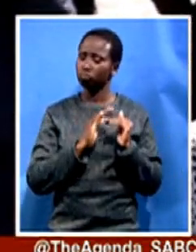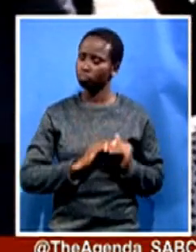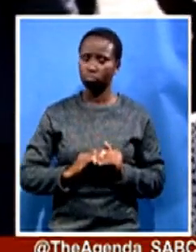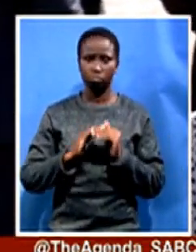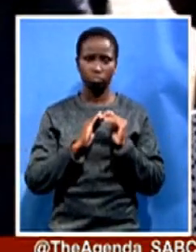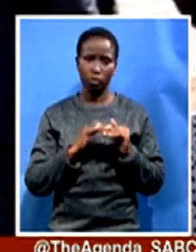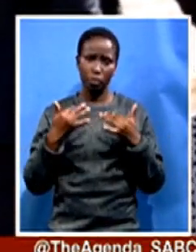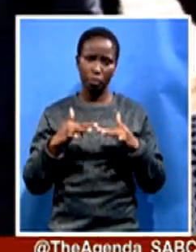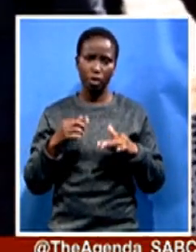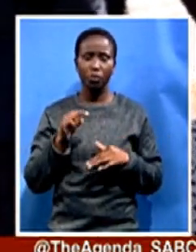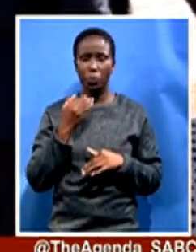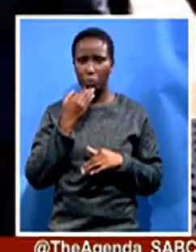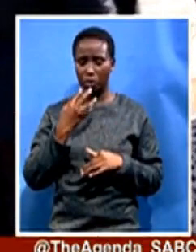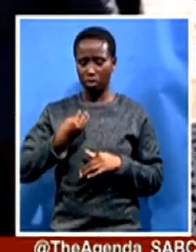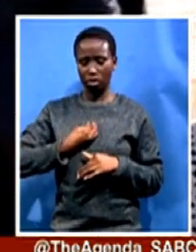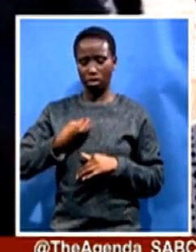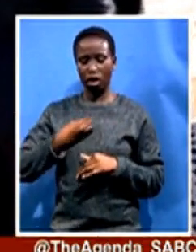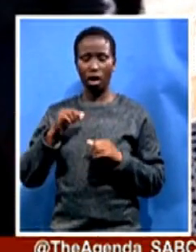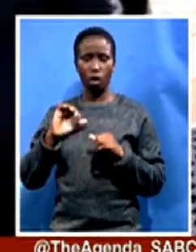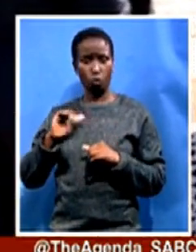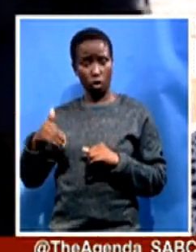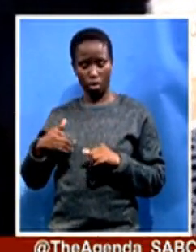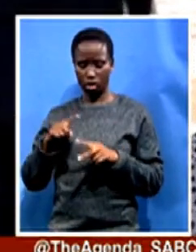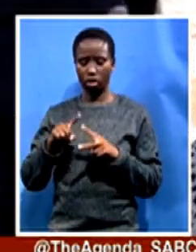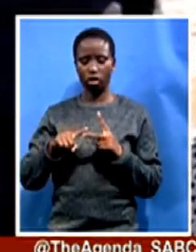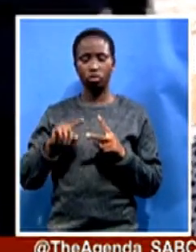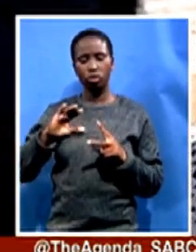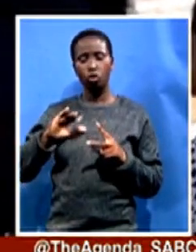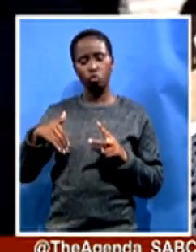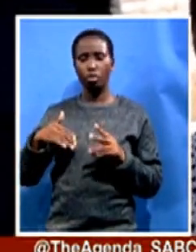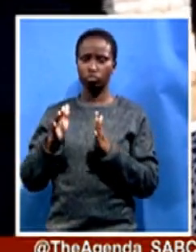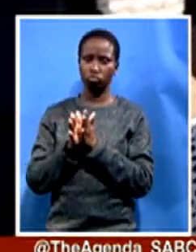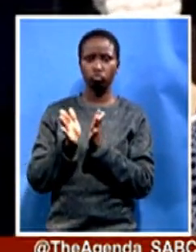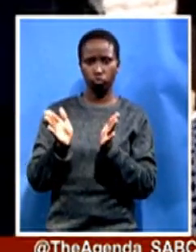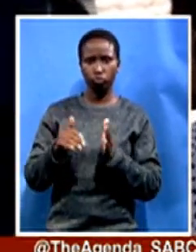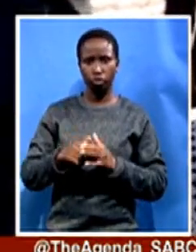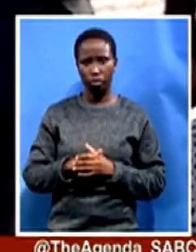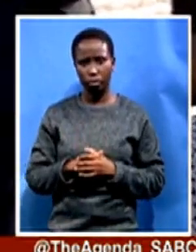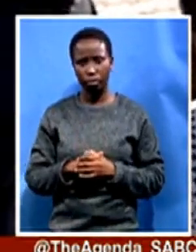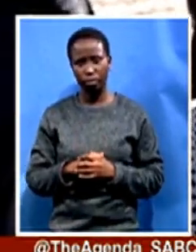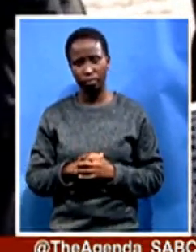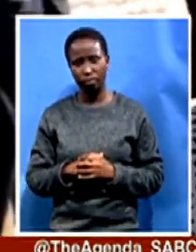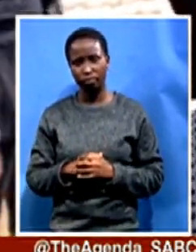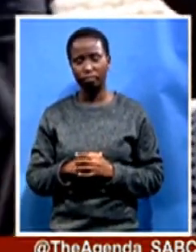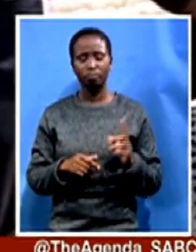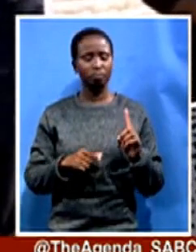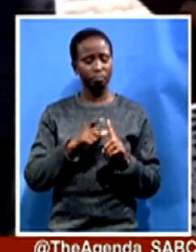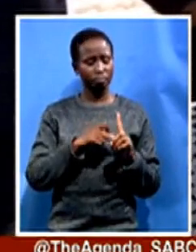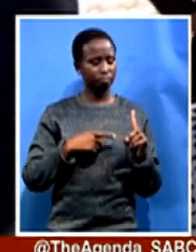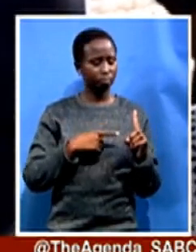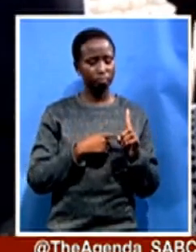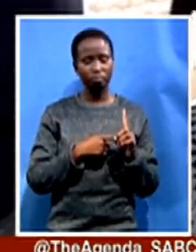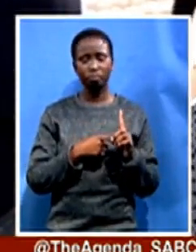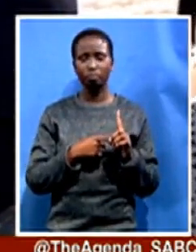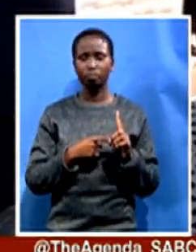women. She was concerned about women, young girls